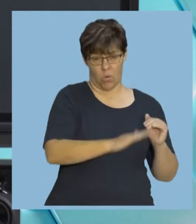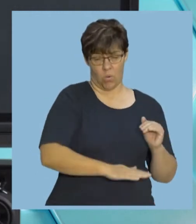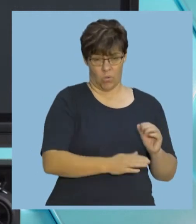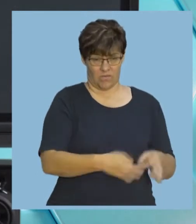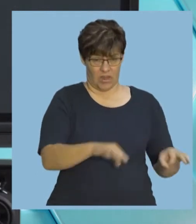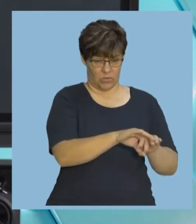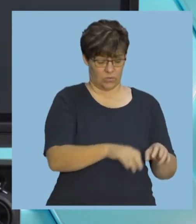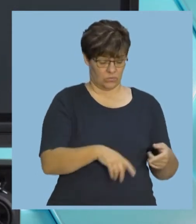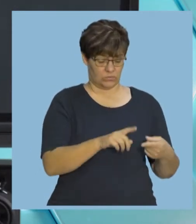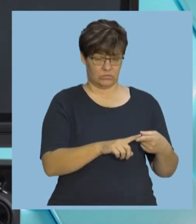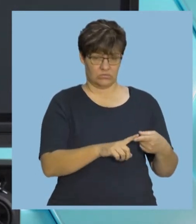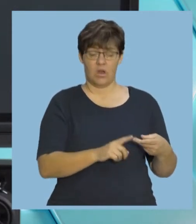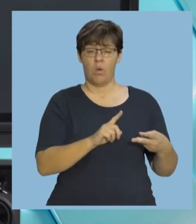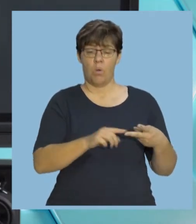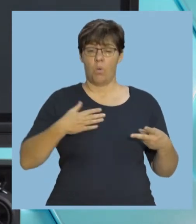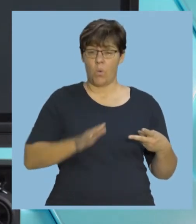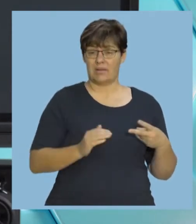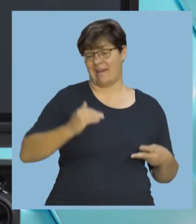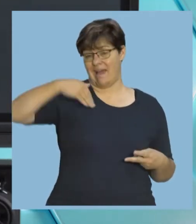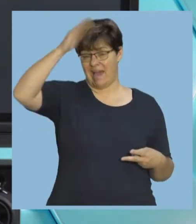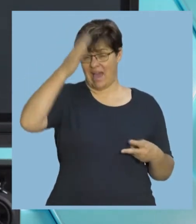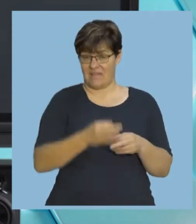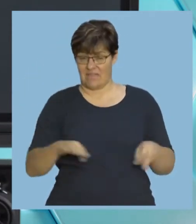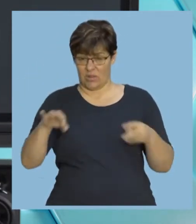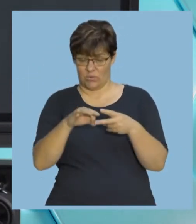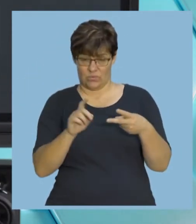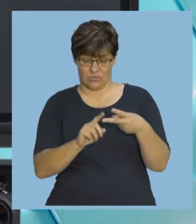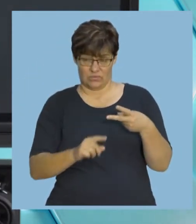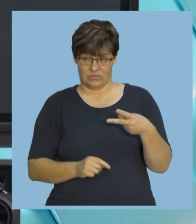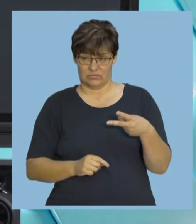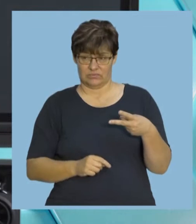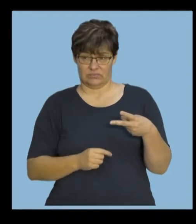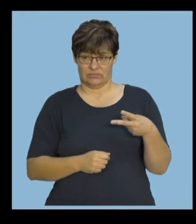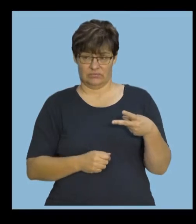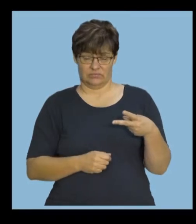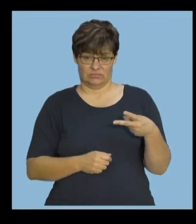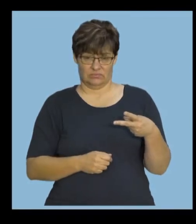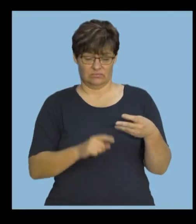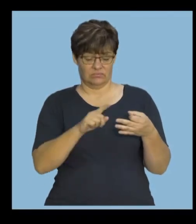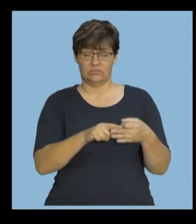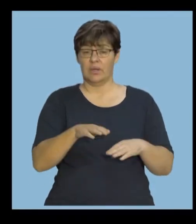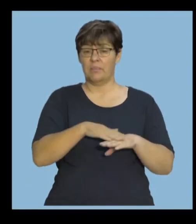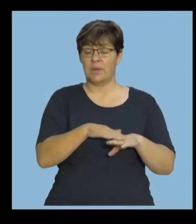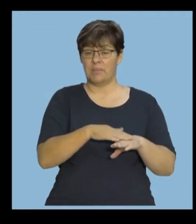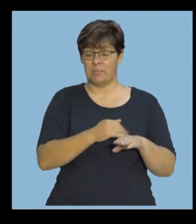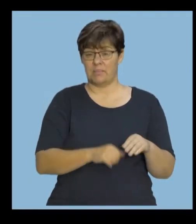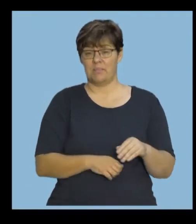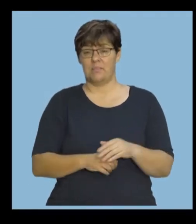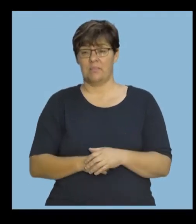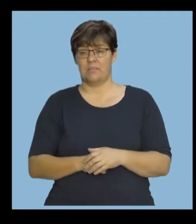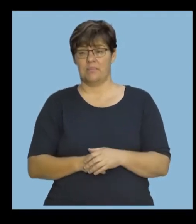value. We want the highest value. Okay, let's look at that. You want the